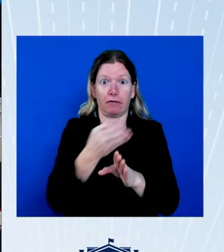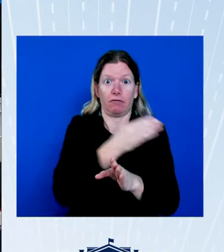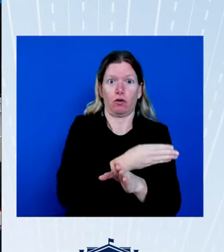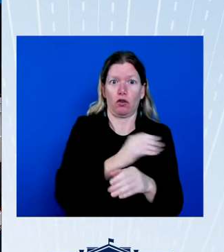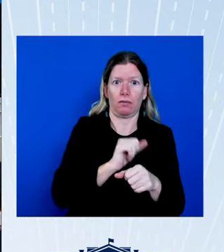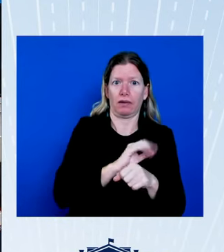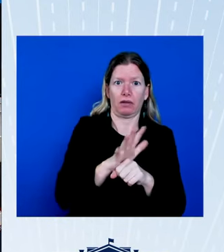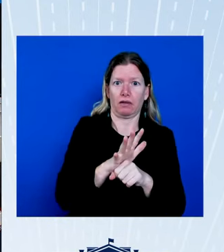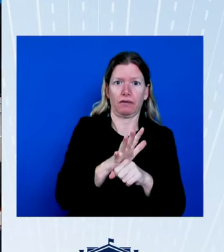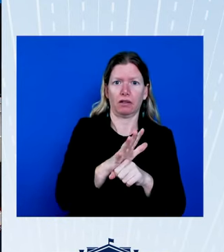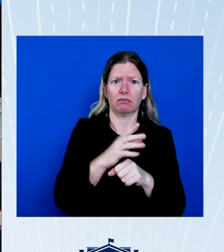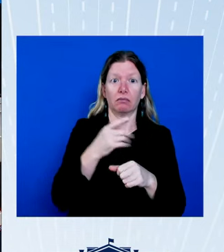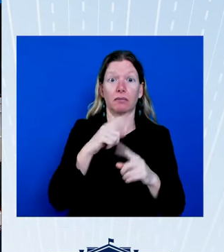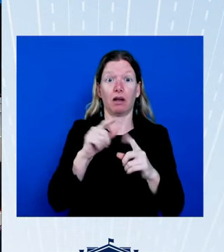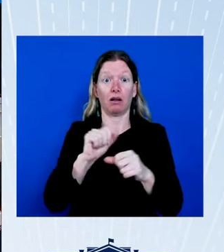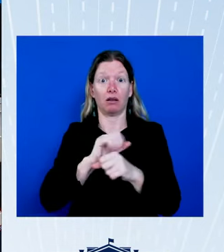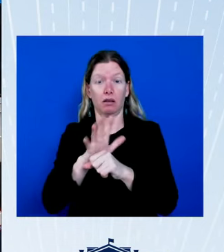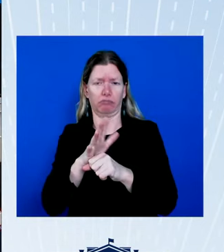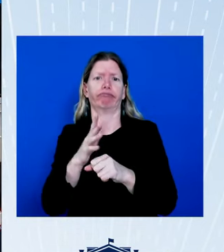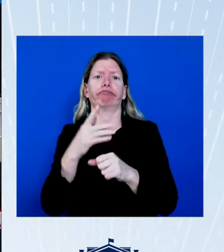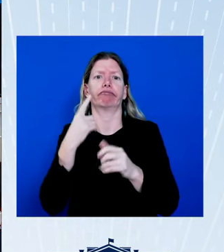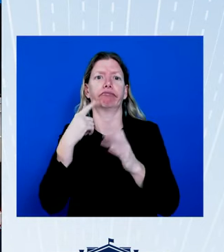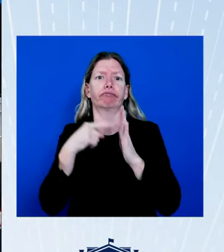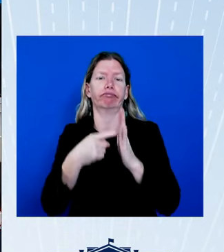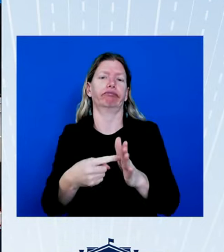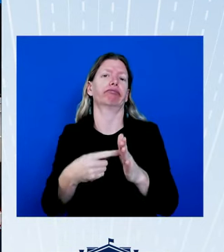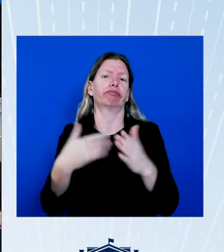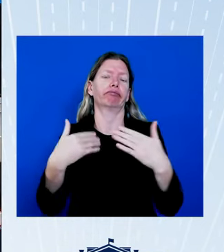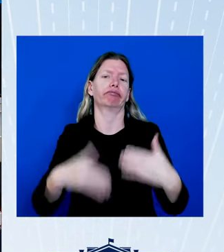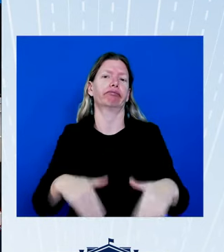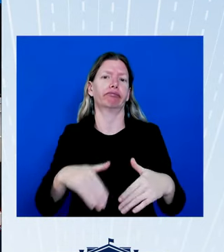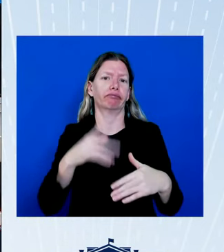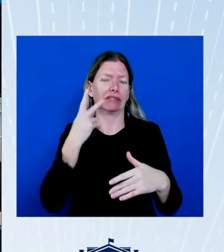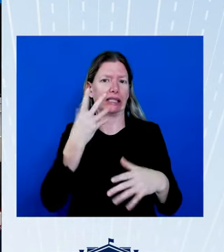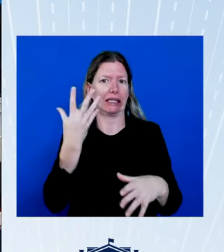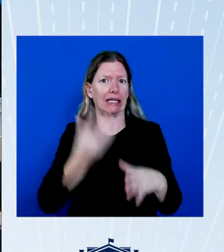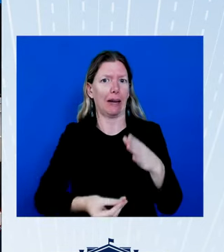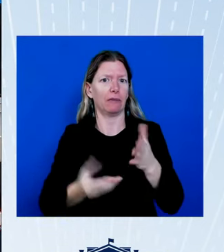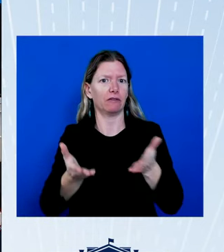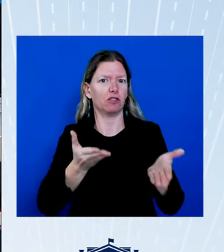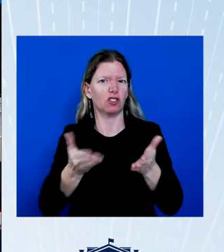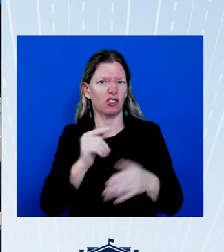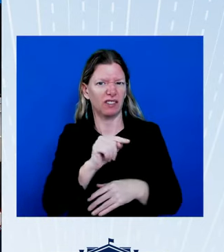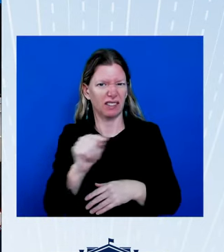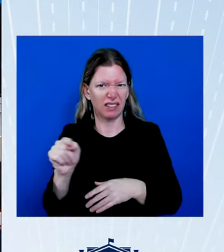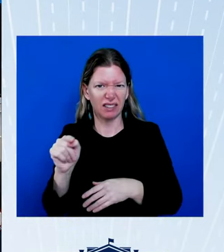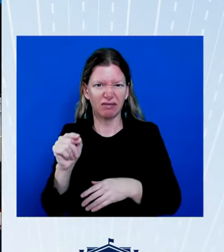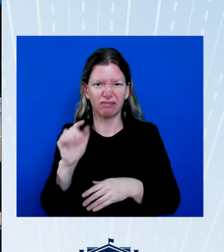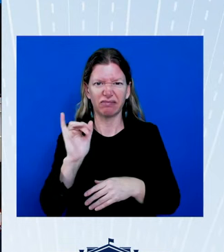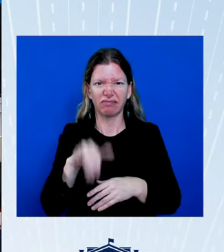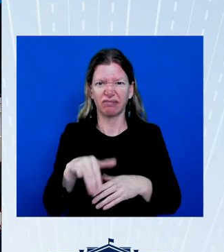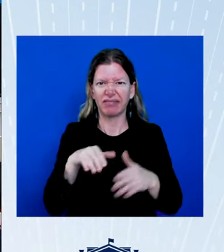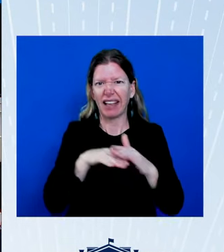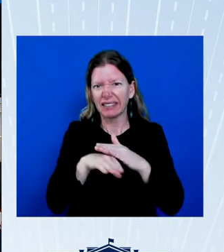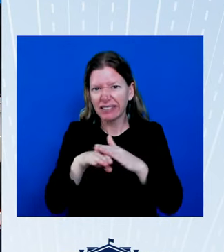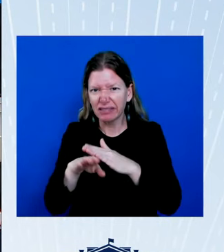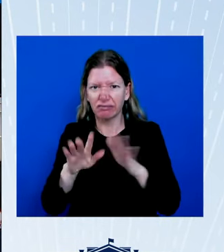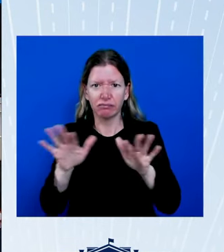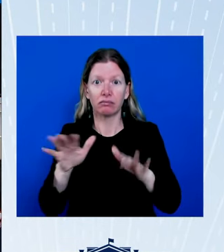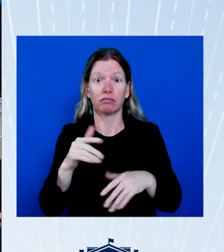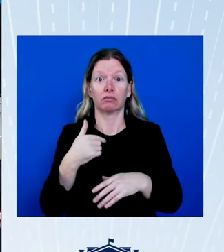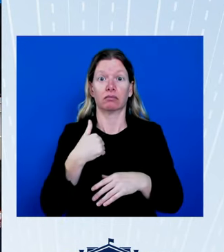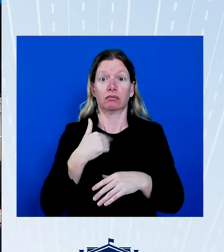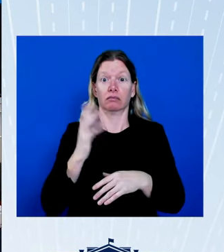secretary. One of the fantastic visits that I had as Assistant Secretary of Health was in Alaska, where I got to